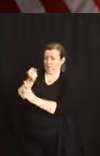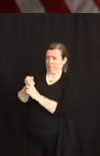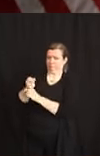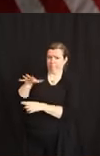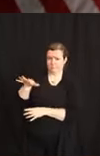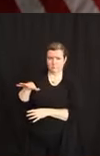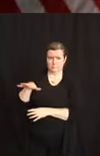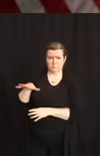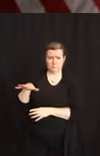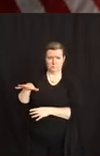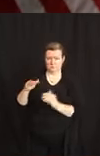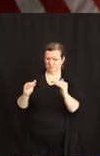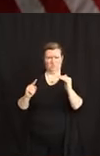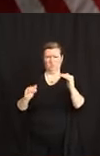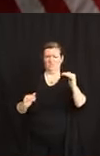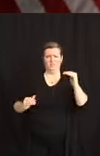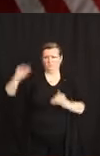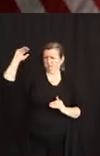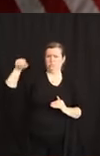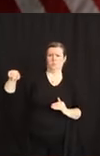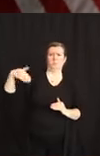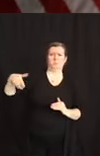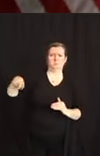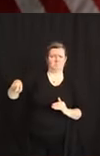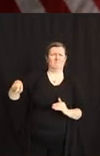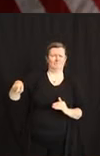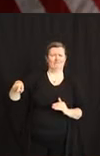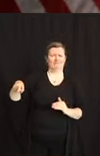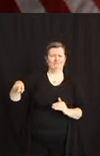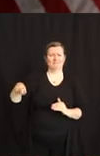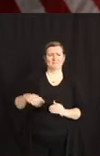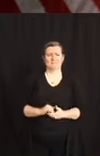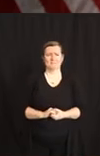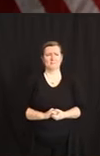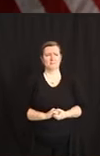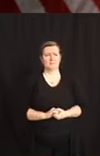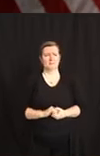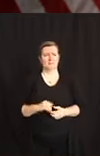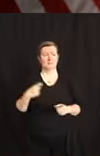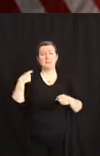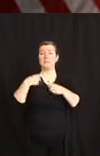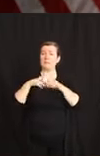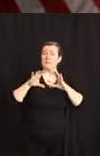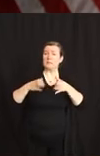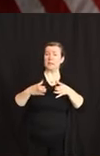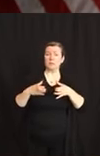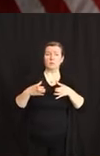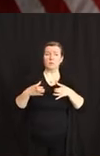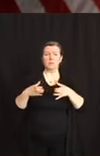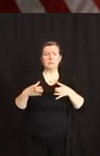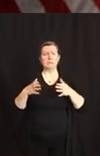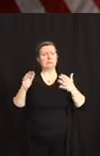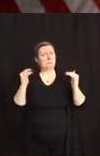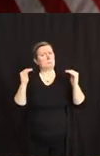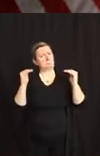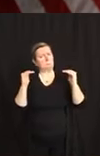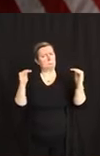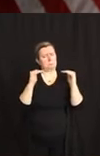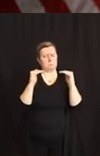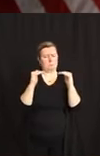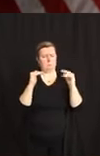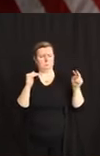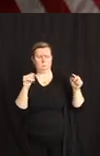fatalities, has been slightly lower, just a point or two lower than the overall representation. But you took the words out of my mouth.